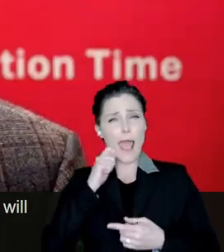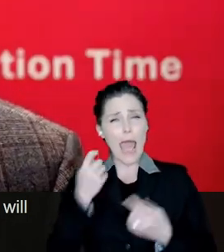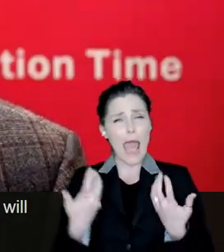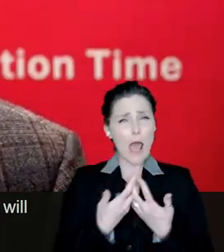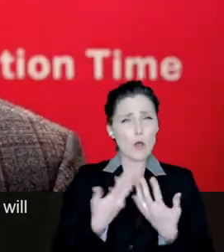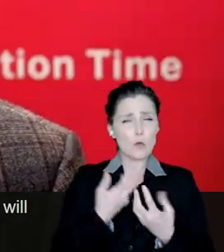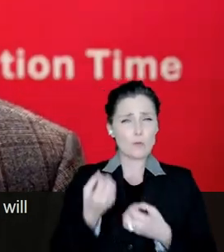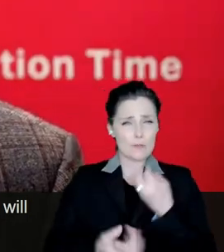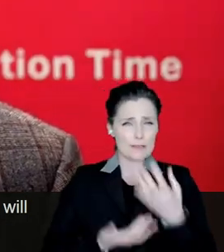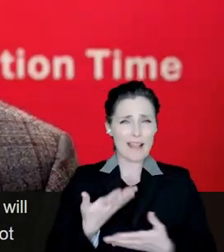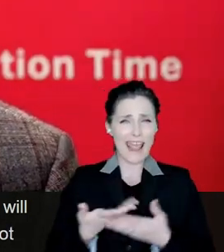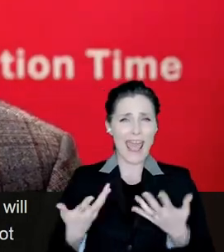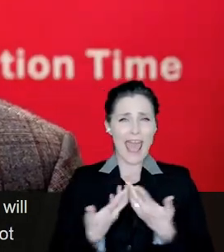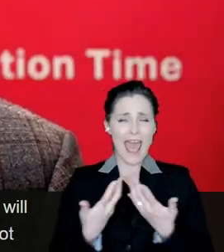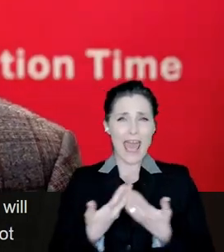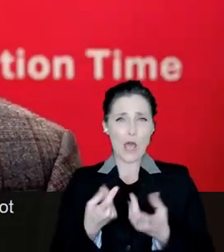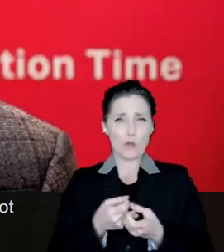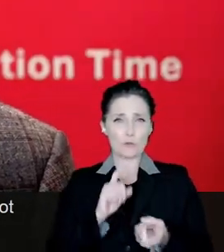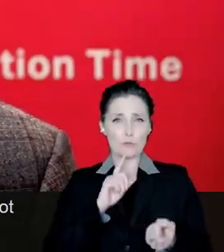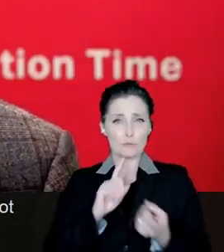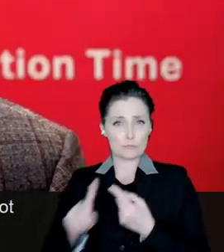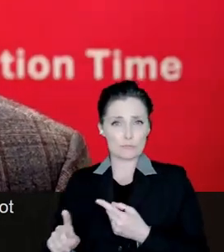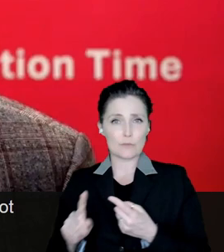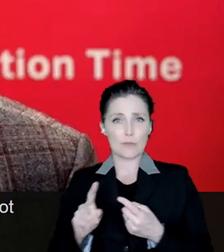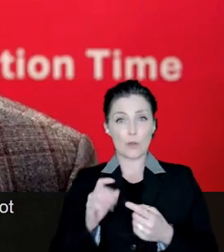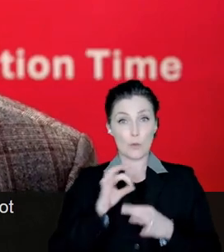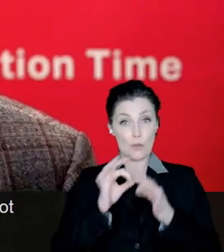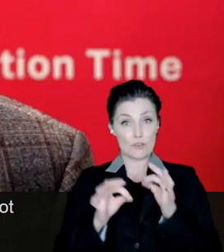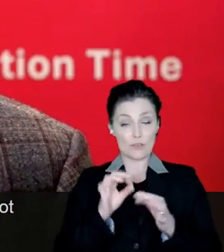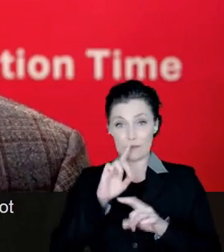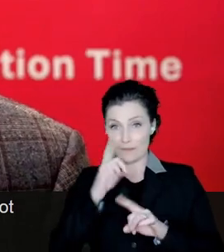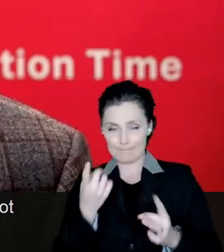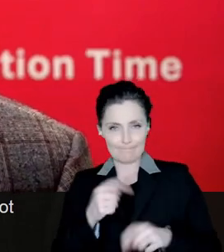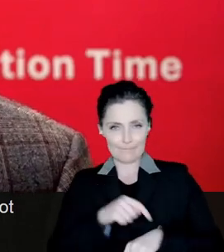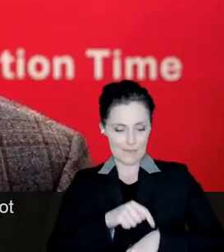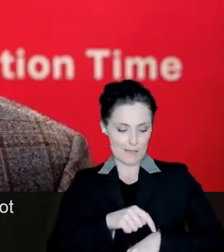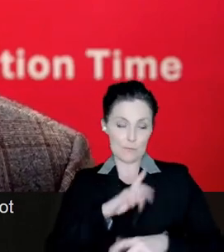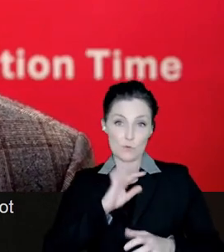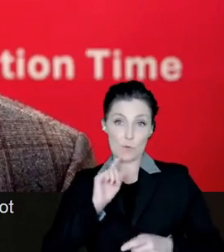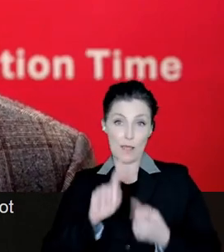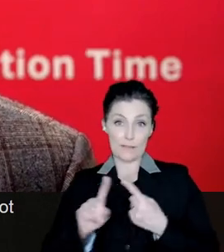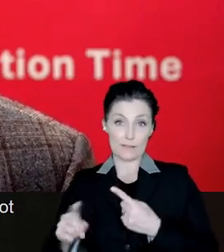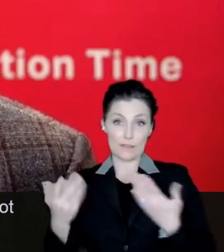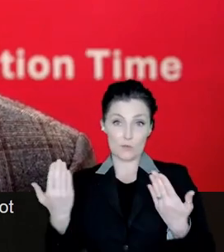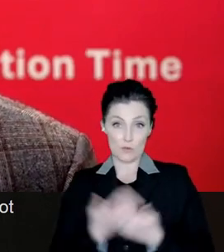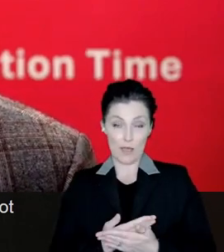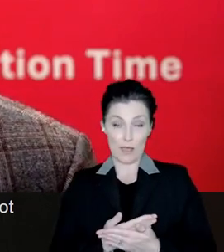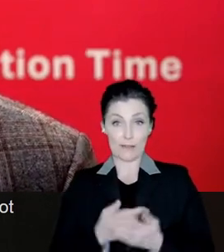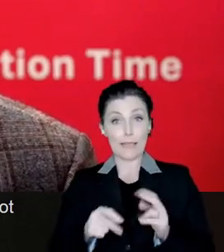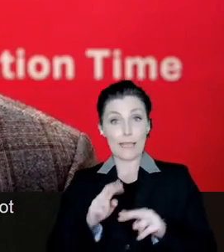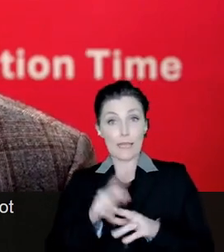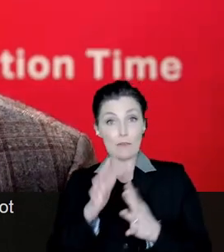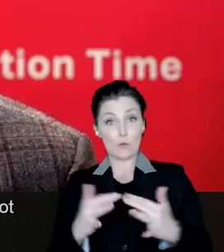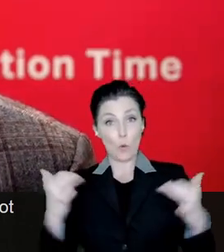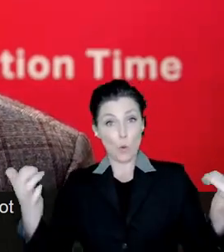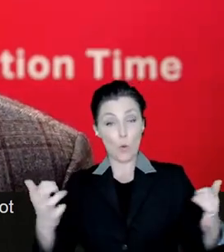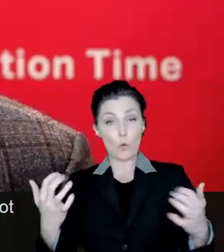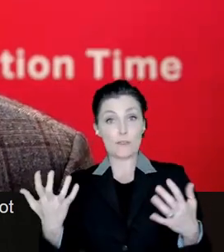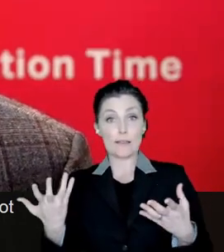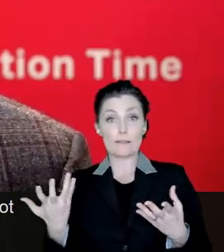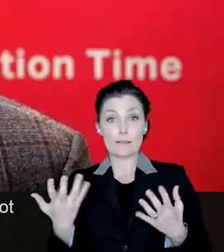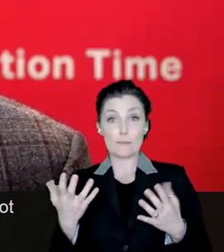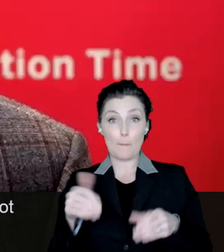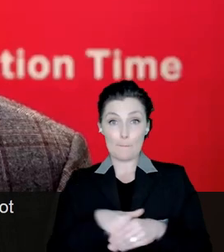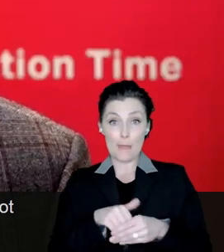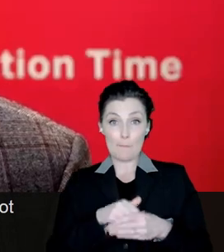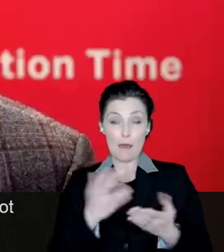to answer tonight. Pre-registered audience members will also be emailed the link. Good